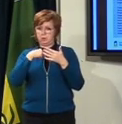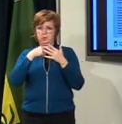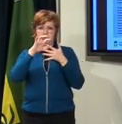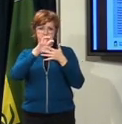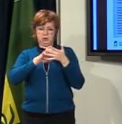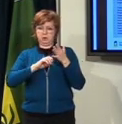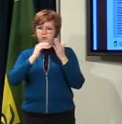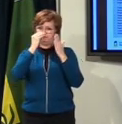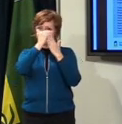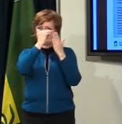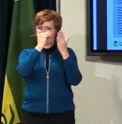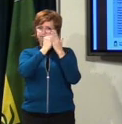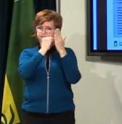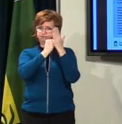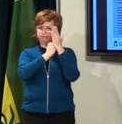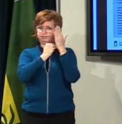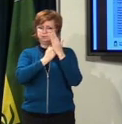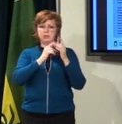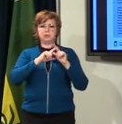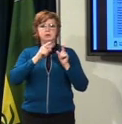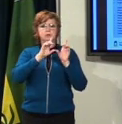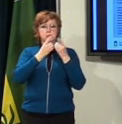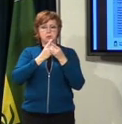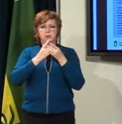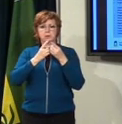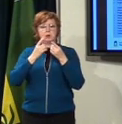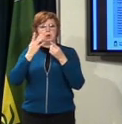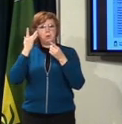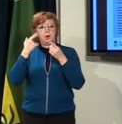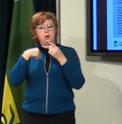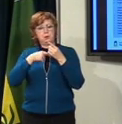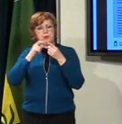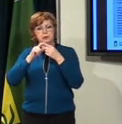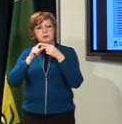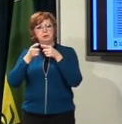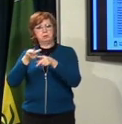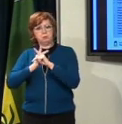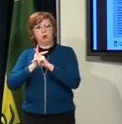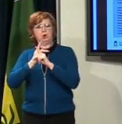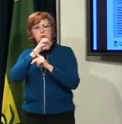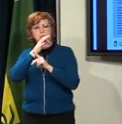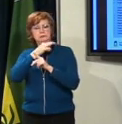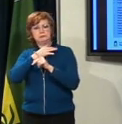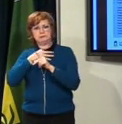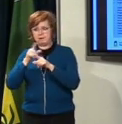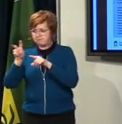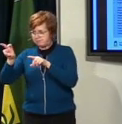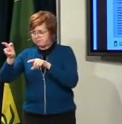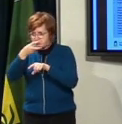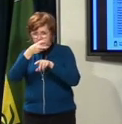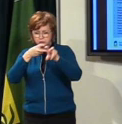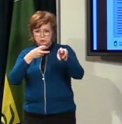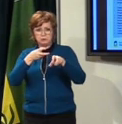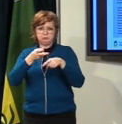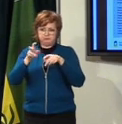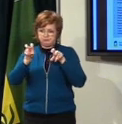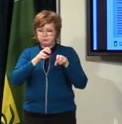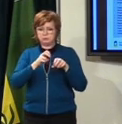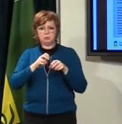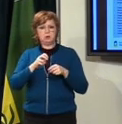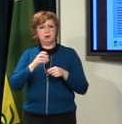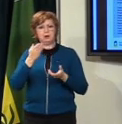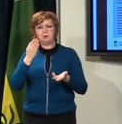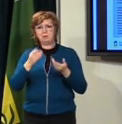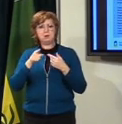identifying resources to redeploy staff from. In some of these cases, it will be a very slight reduction, and it may not